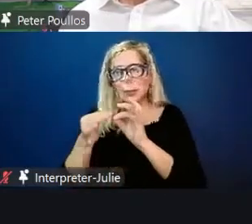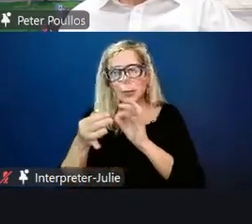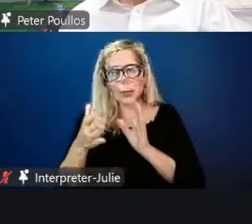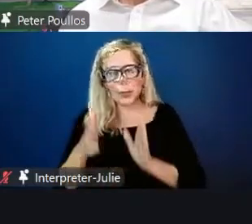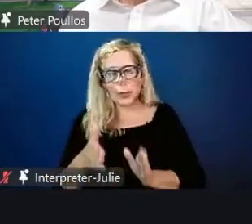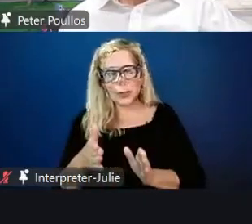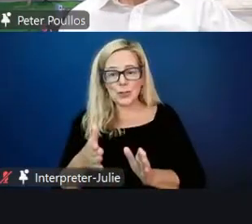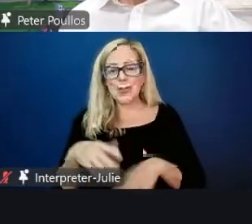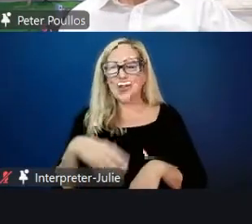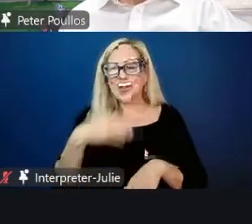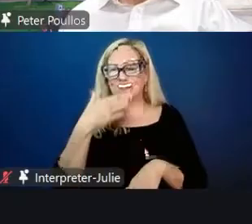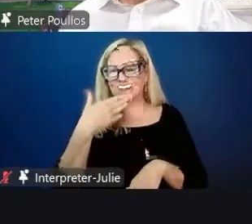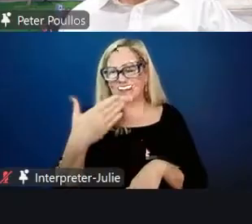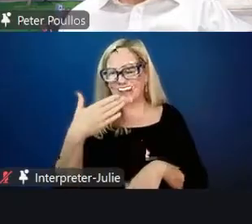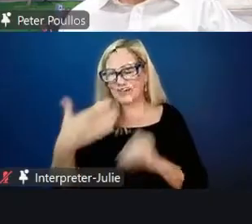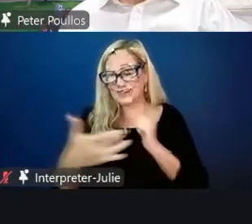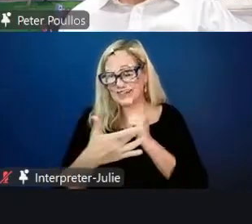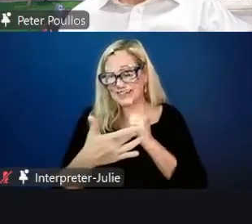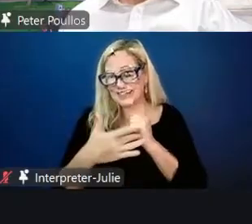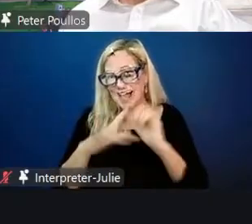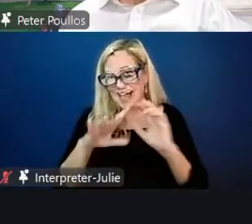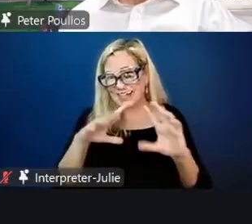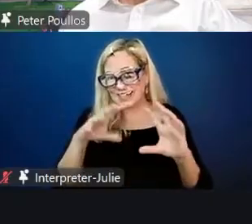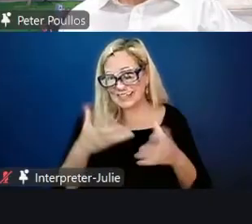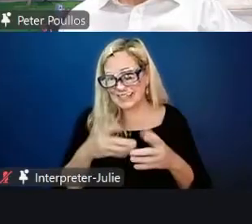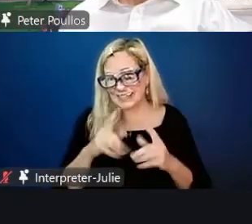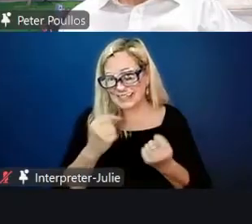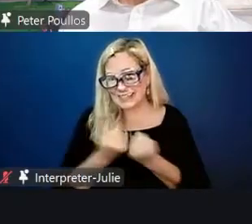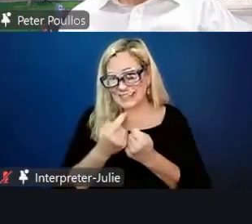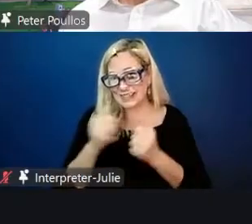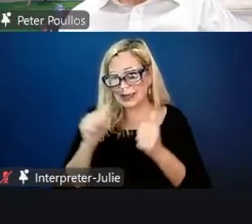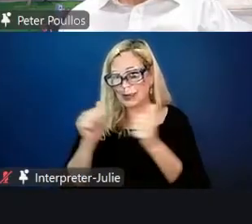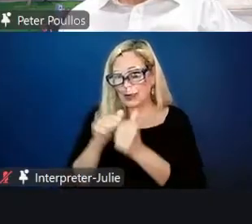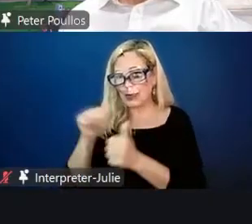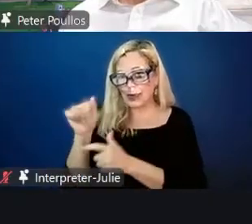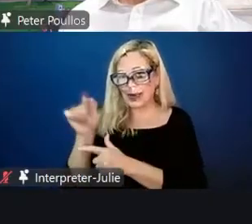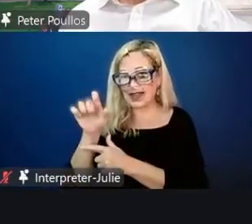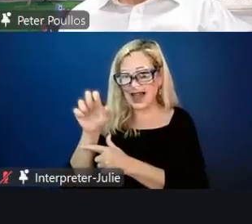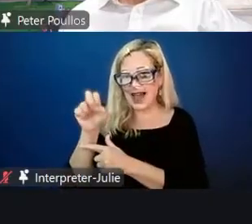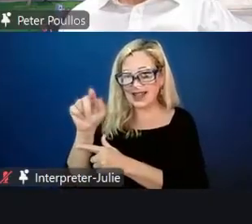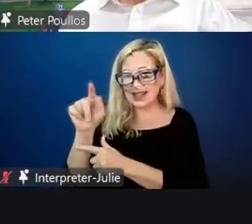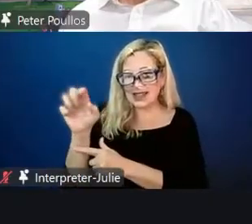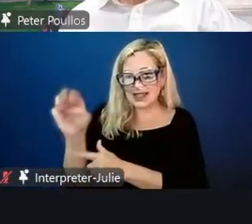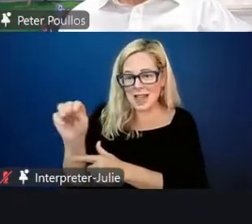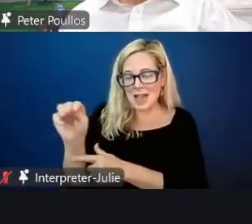you as well to our technology team, led by Alice and Tom, along with